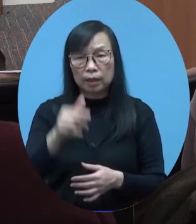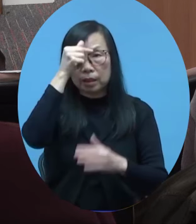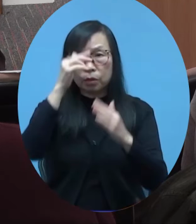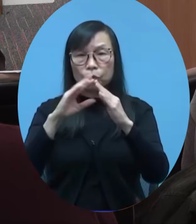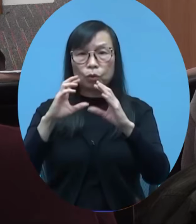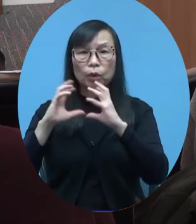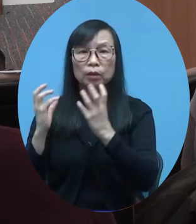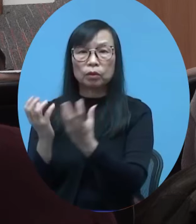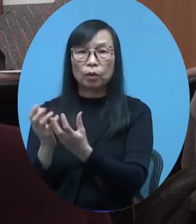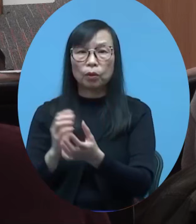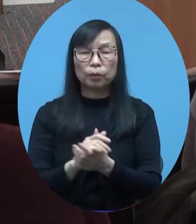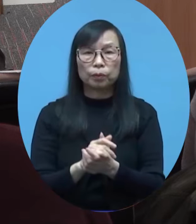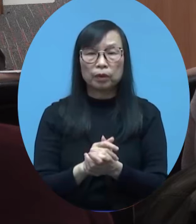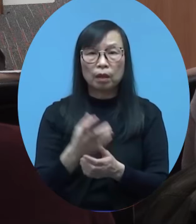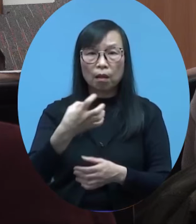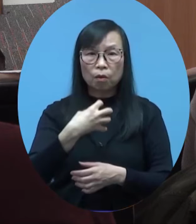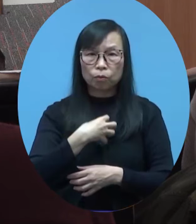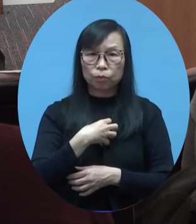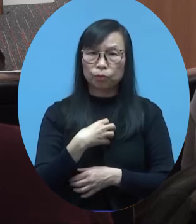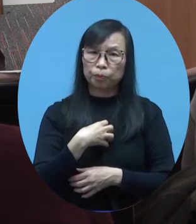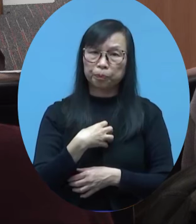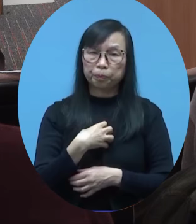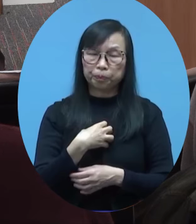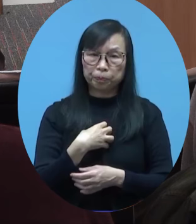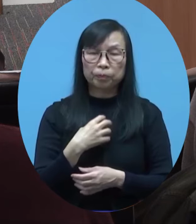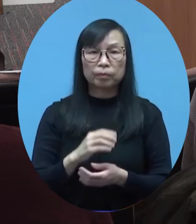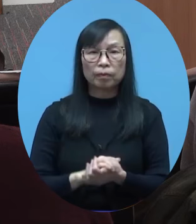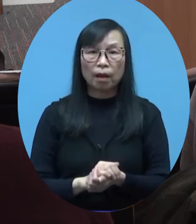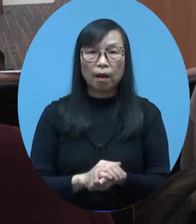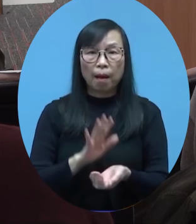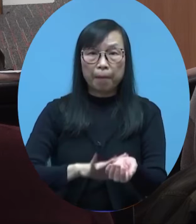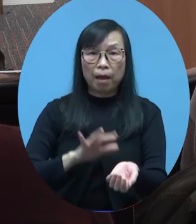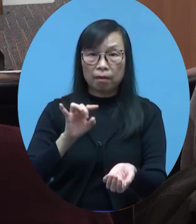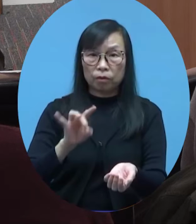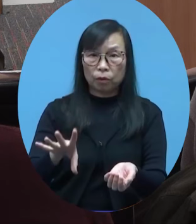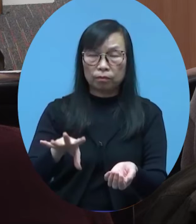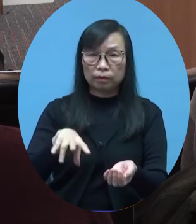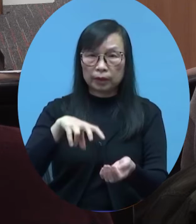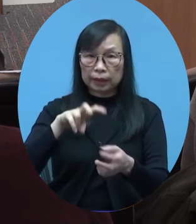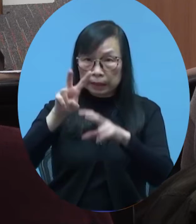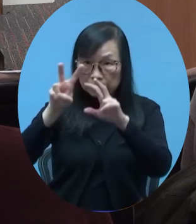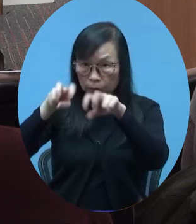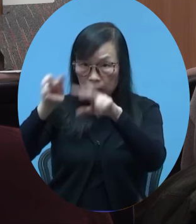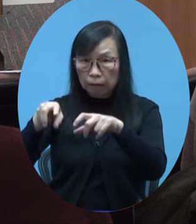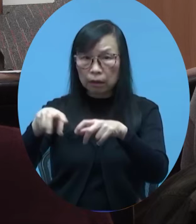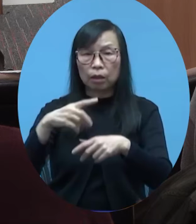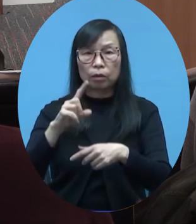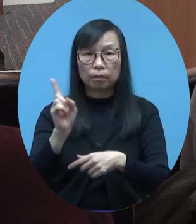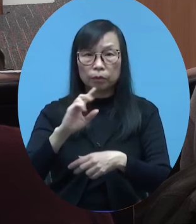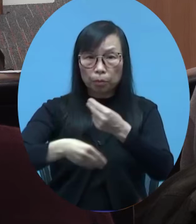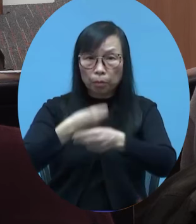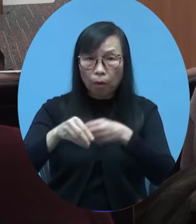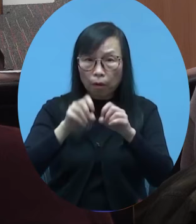how the virus was spread through after investigation on environmental samples? And this last question is about the Choi Wen